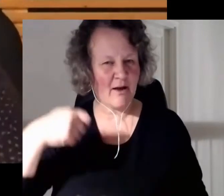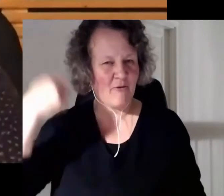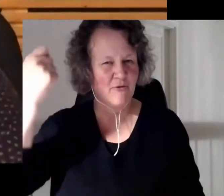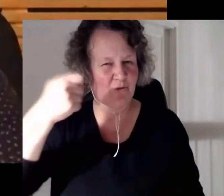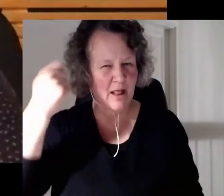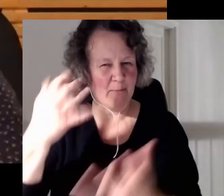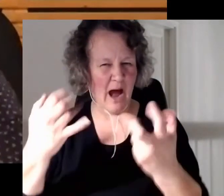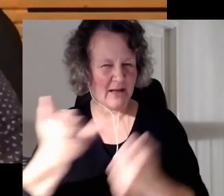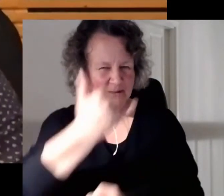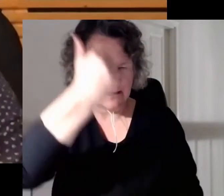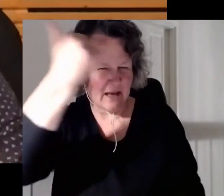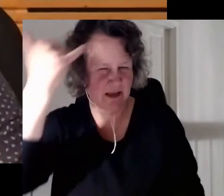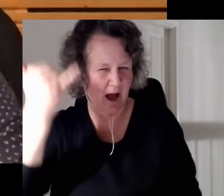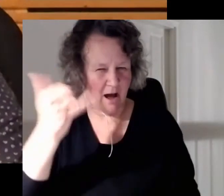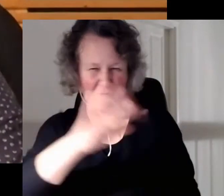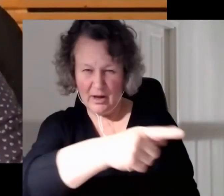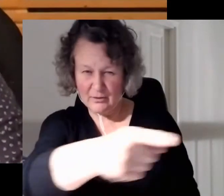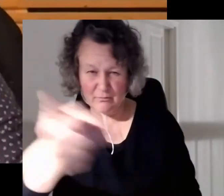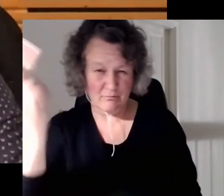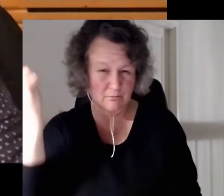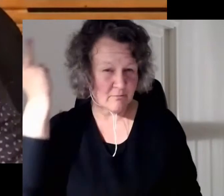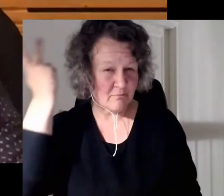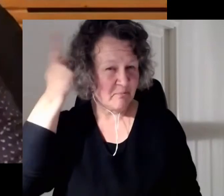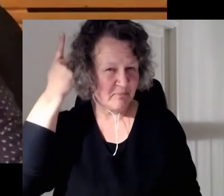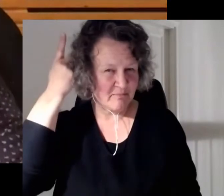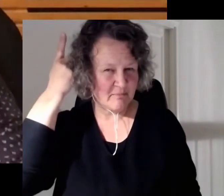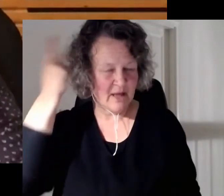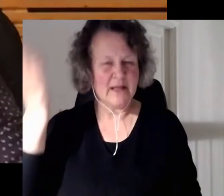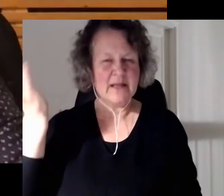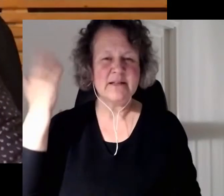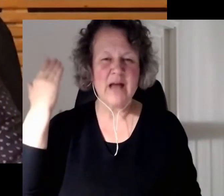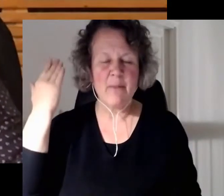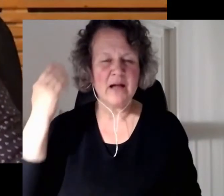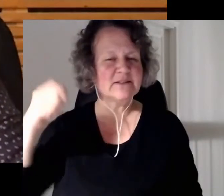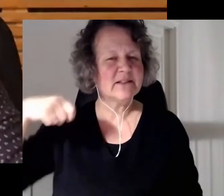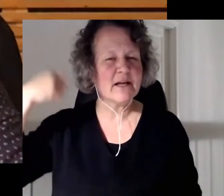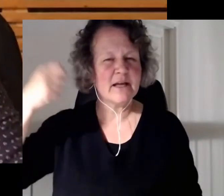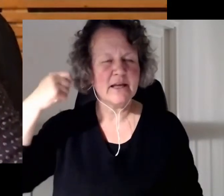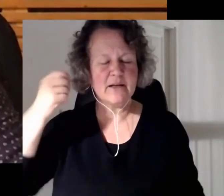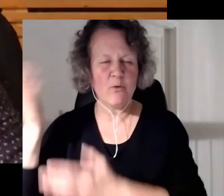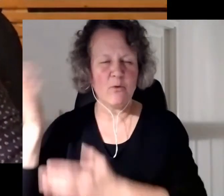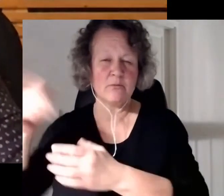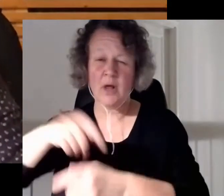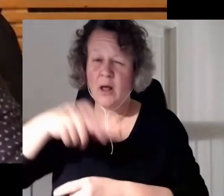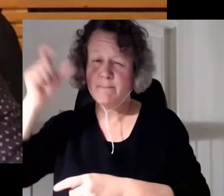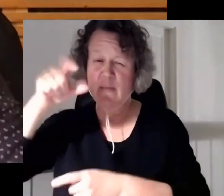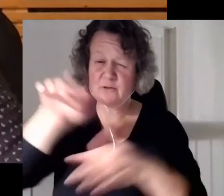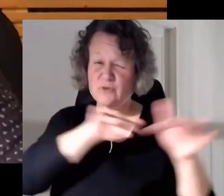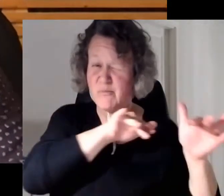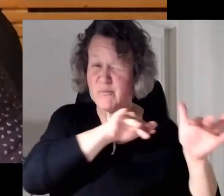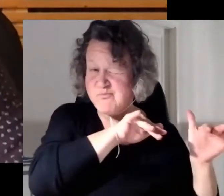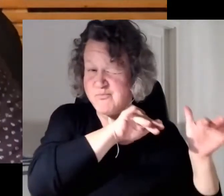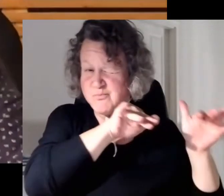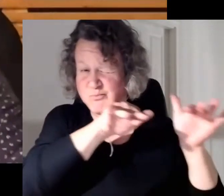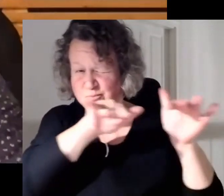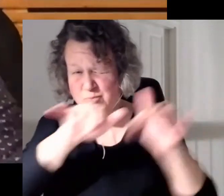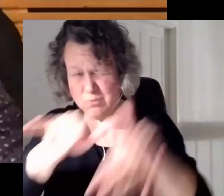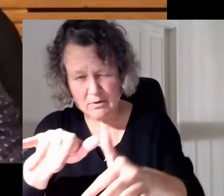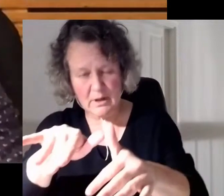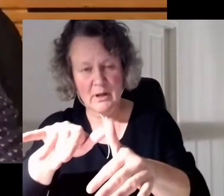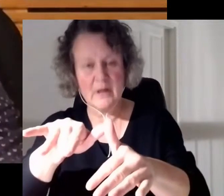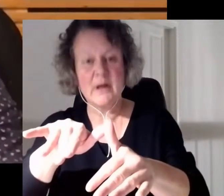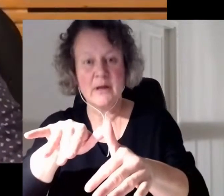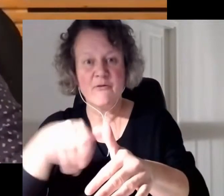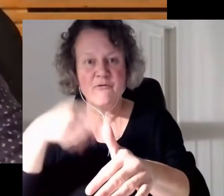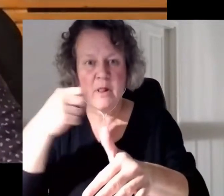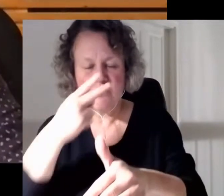the 80s. Maybe some of you know it. When it came into the movies, there was a run to the